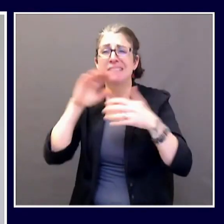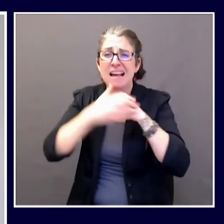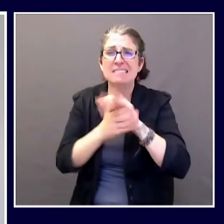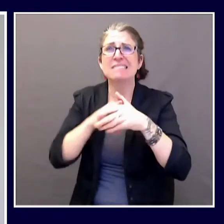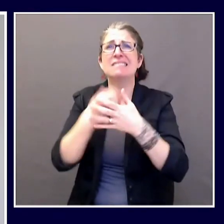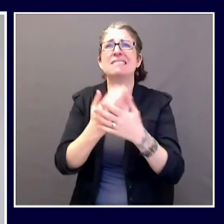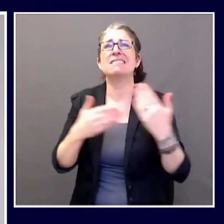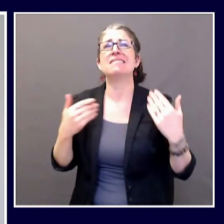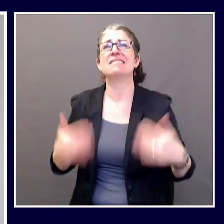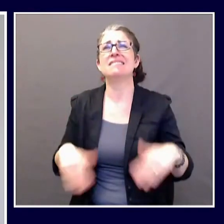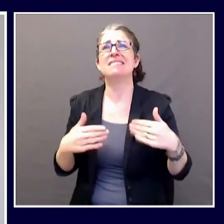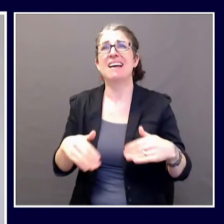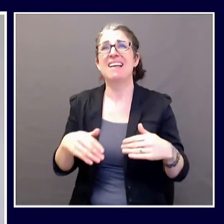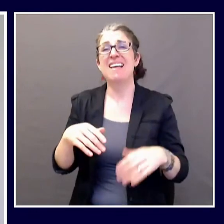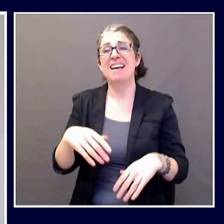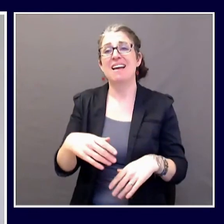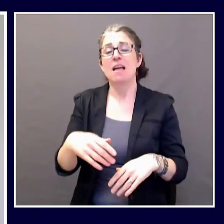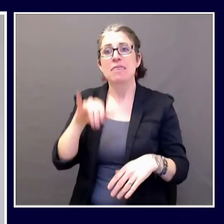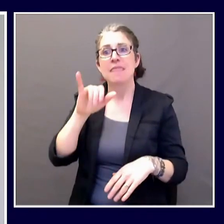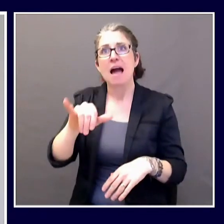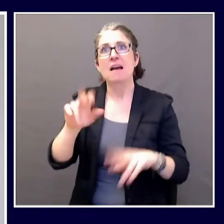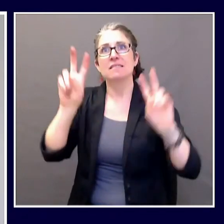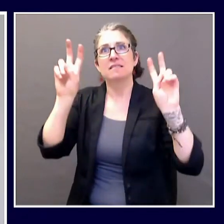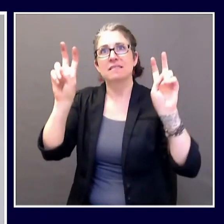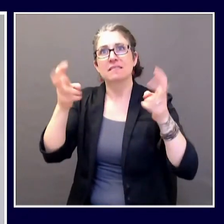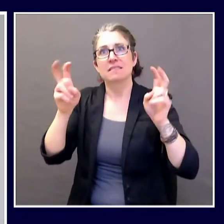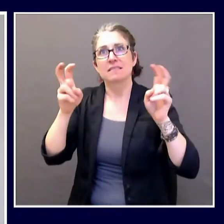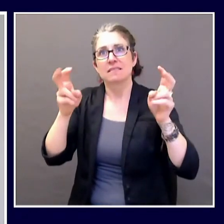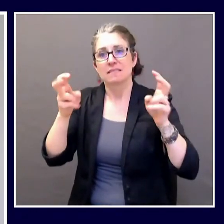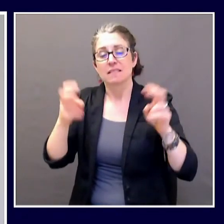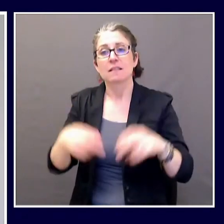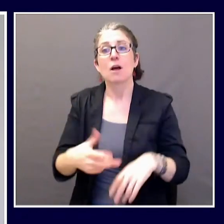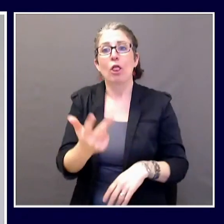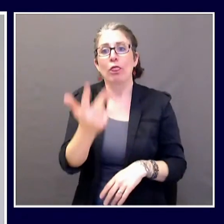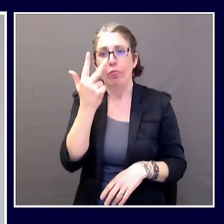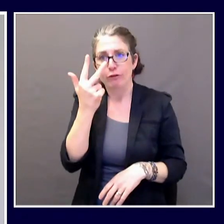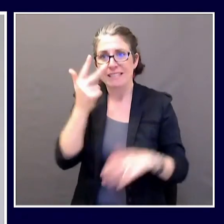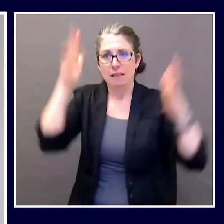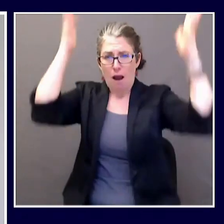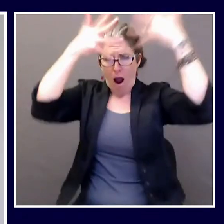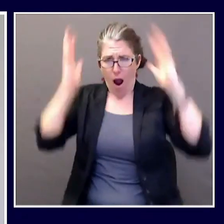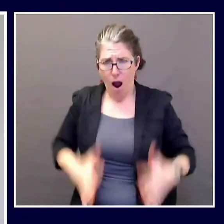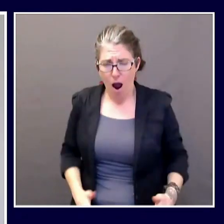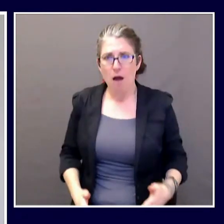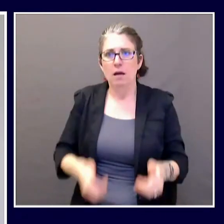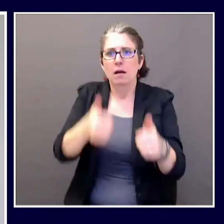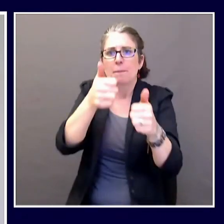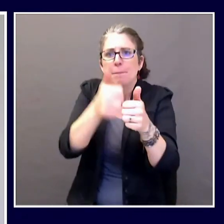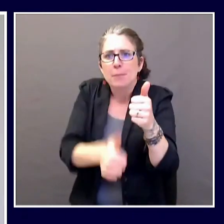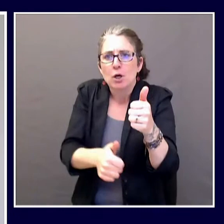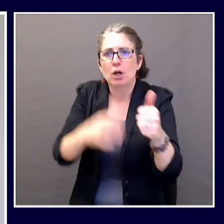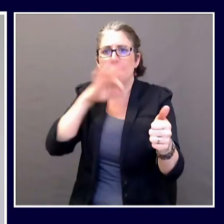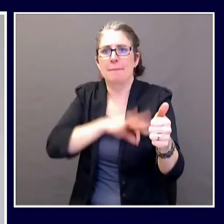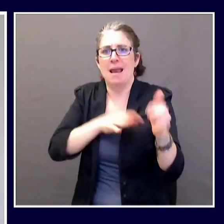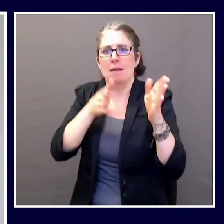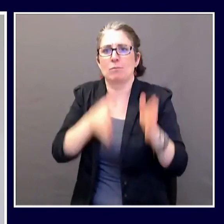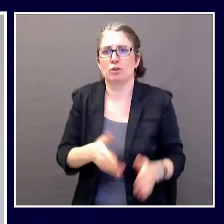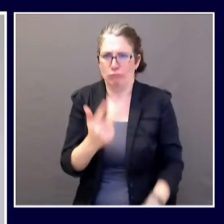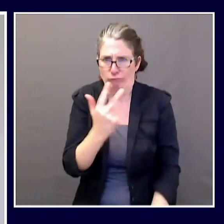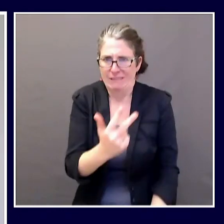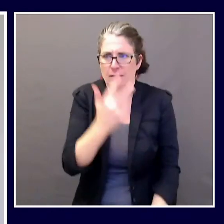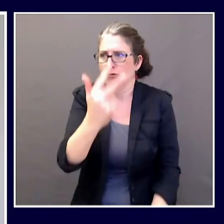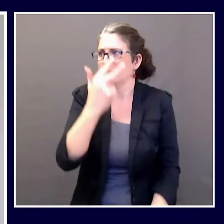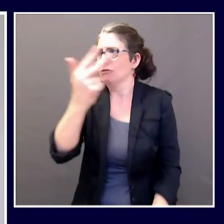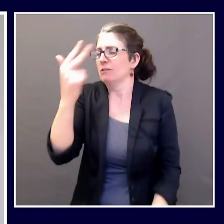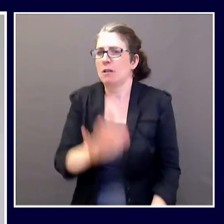of PPE for every single person in Maine. Now, to be sure, Maine CDC began